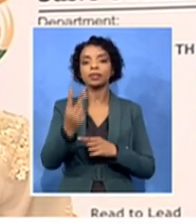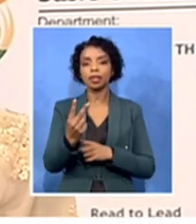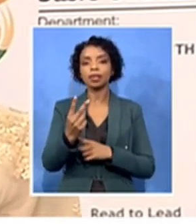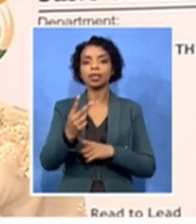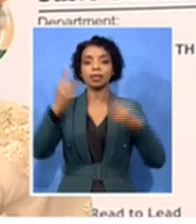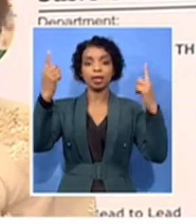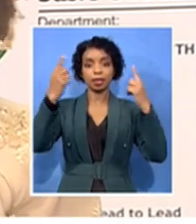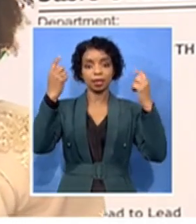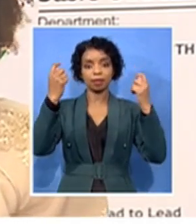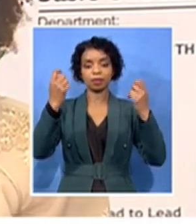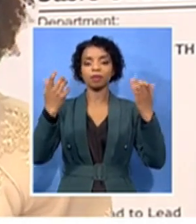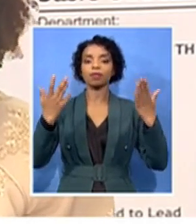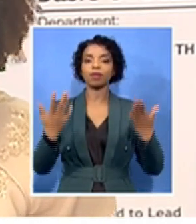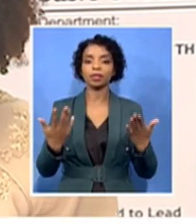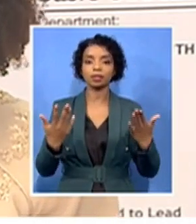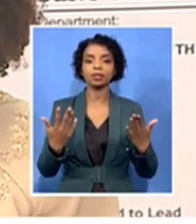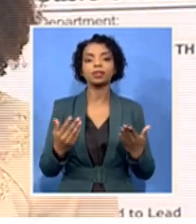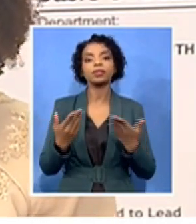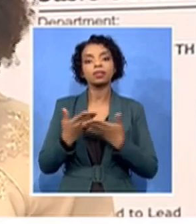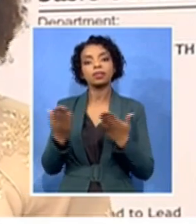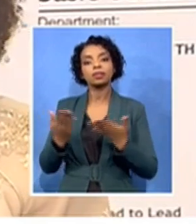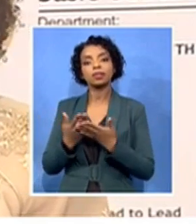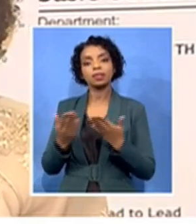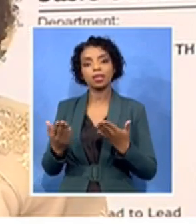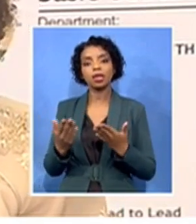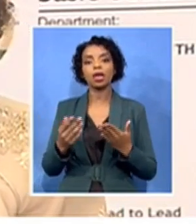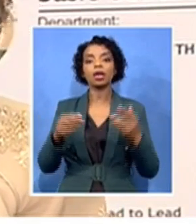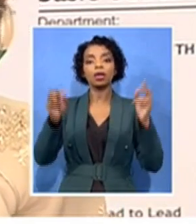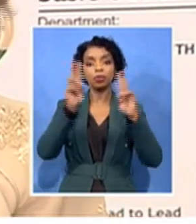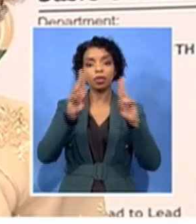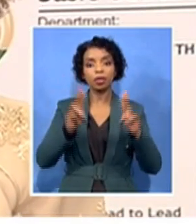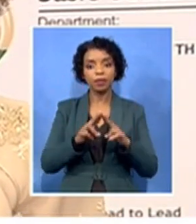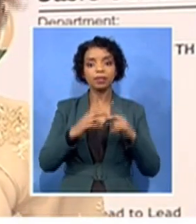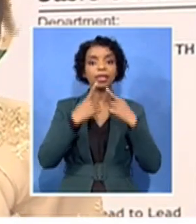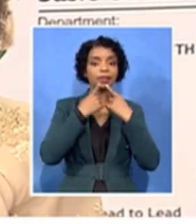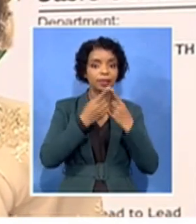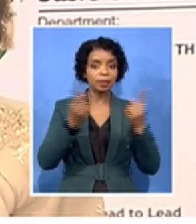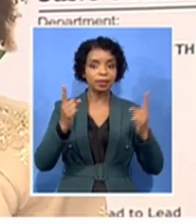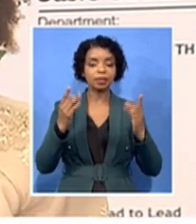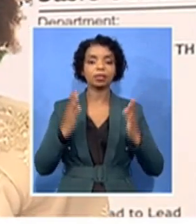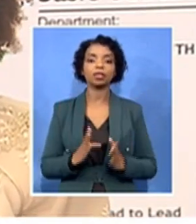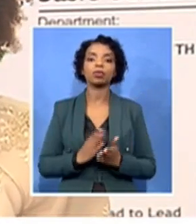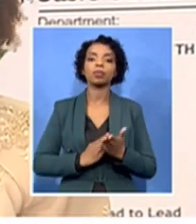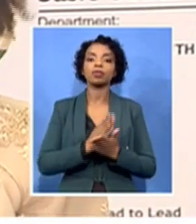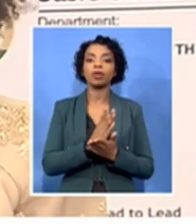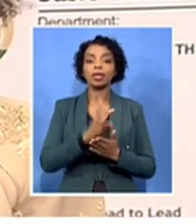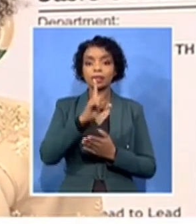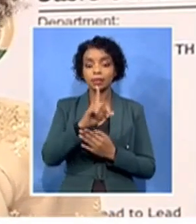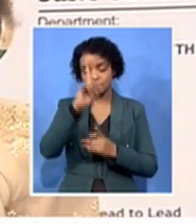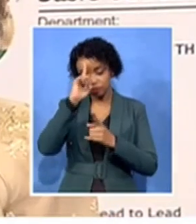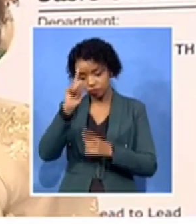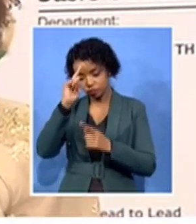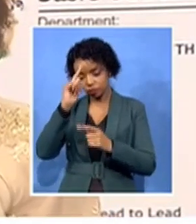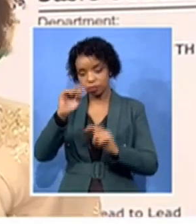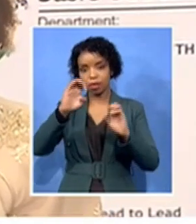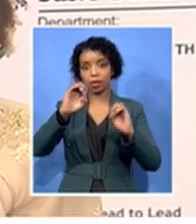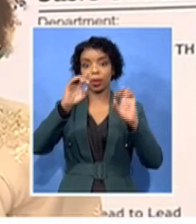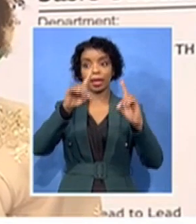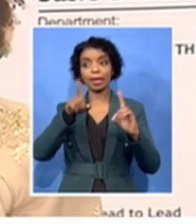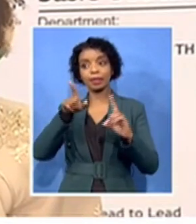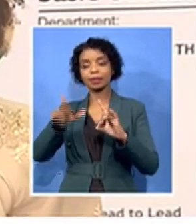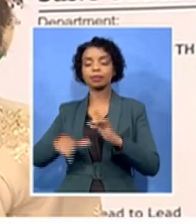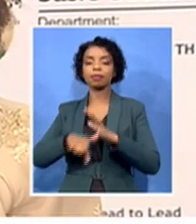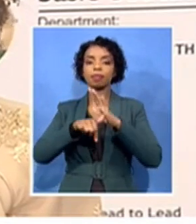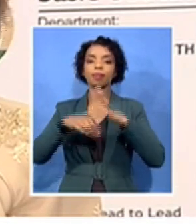The Universal Declaration of Human Rights recognizes education as a key fundamental right and